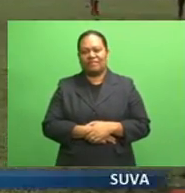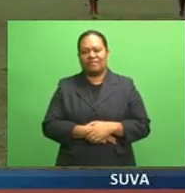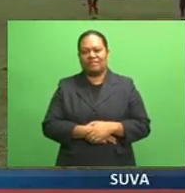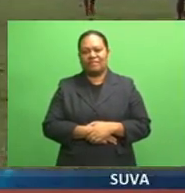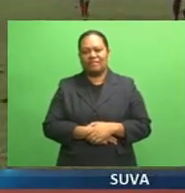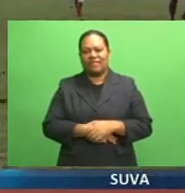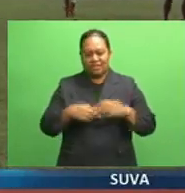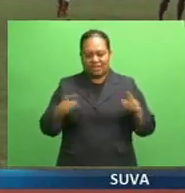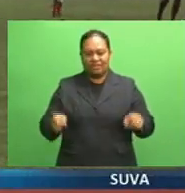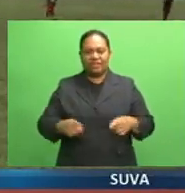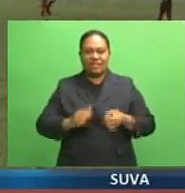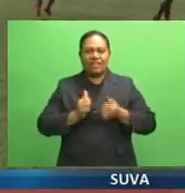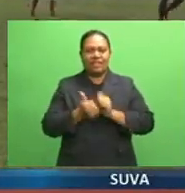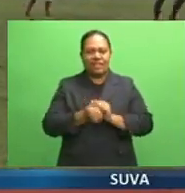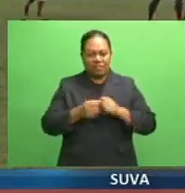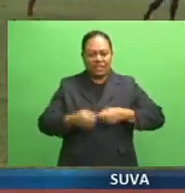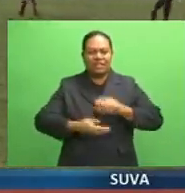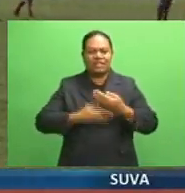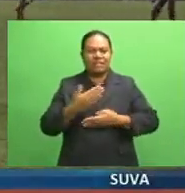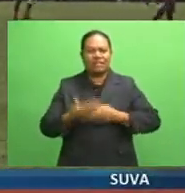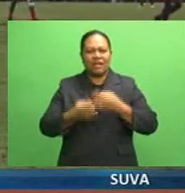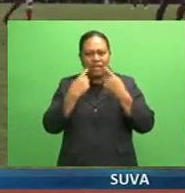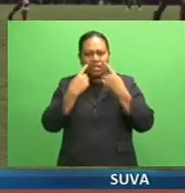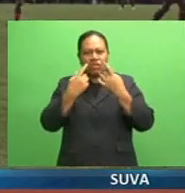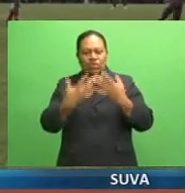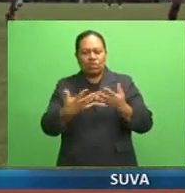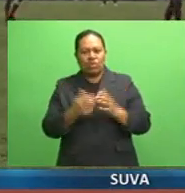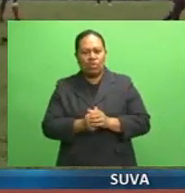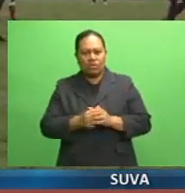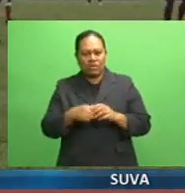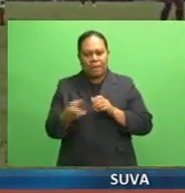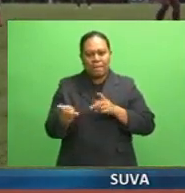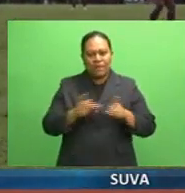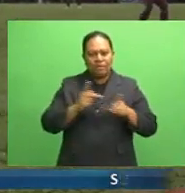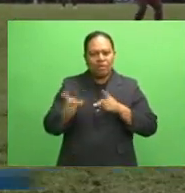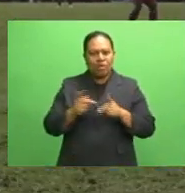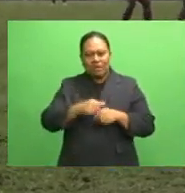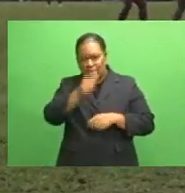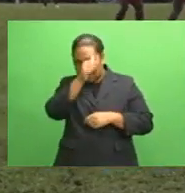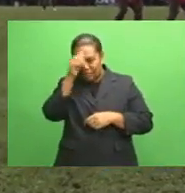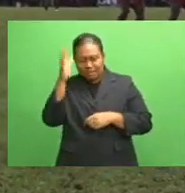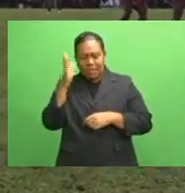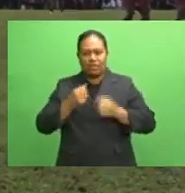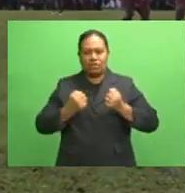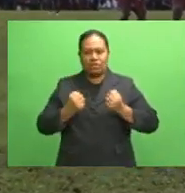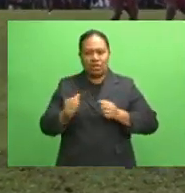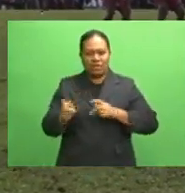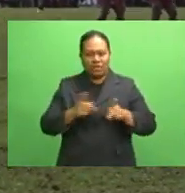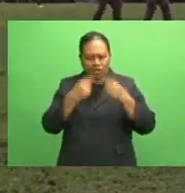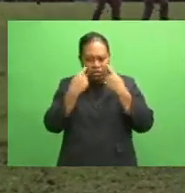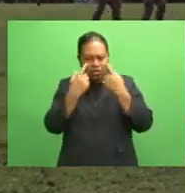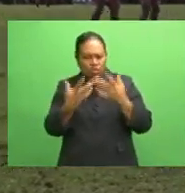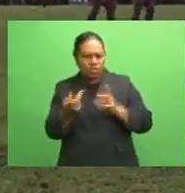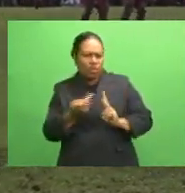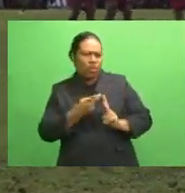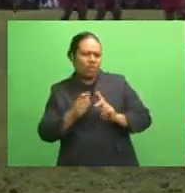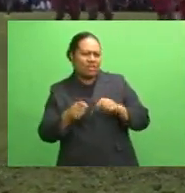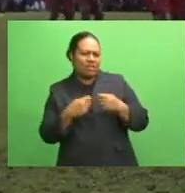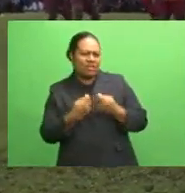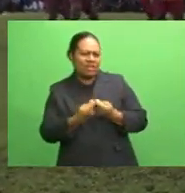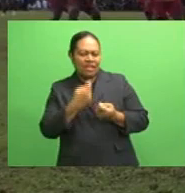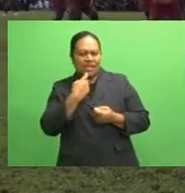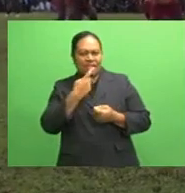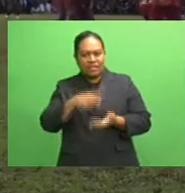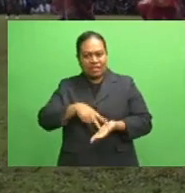The match has been described as a scintillating, blistering performance as both teams pushed for the win. The Fairbrother title holders stood